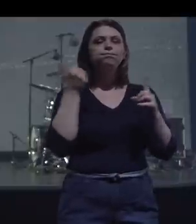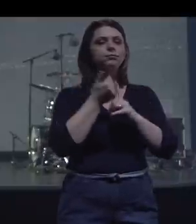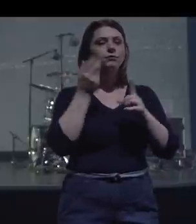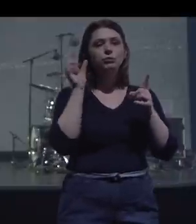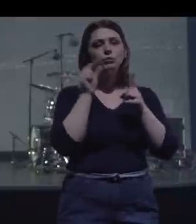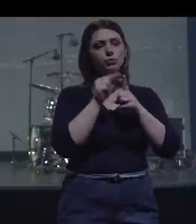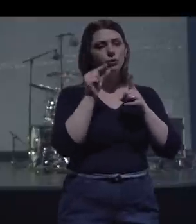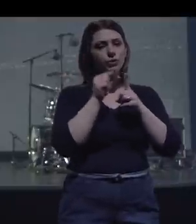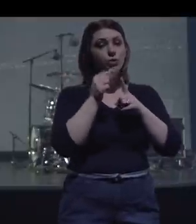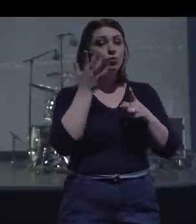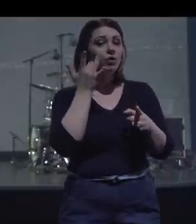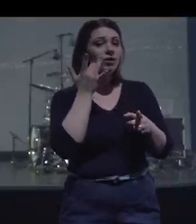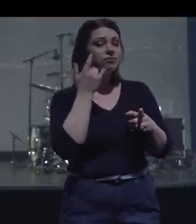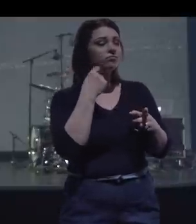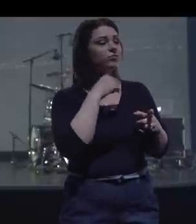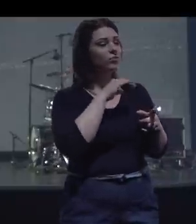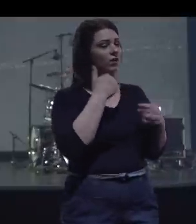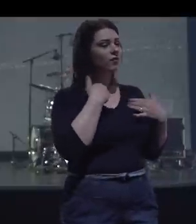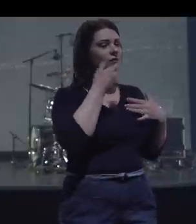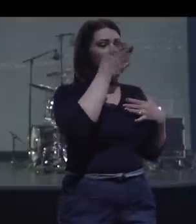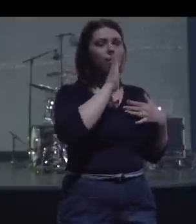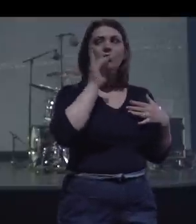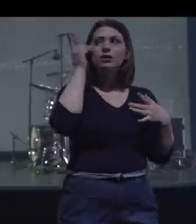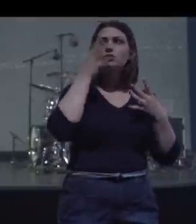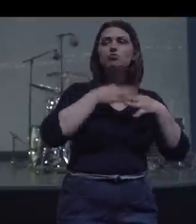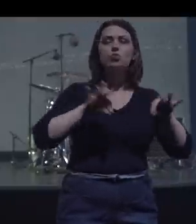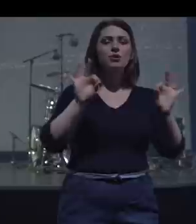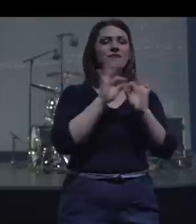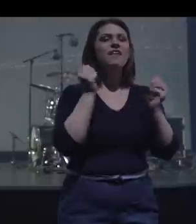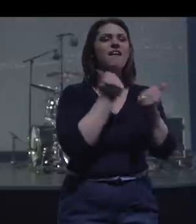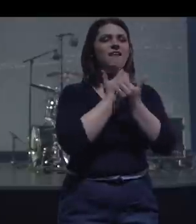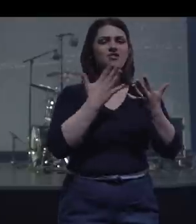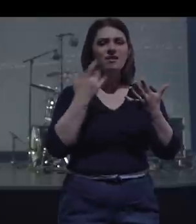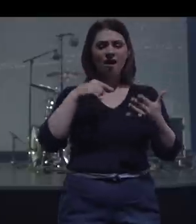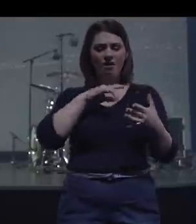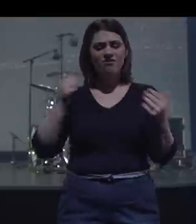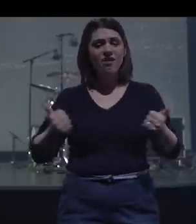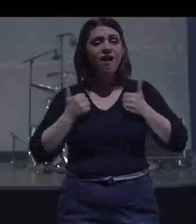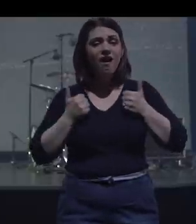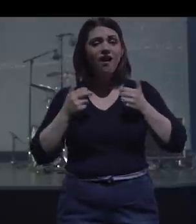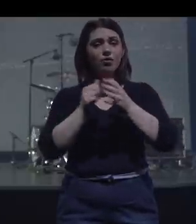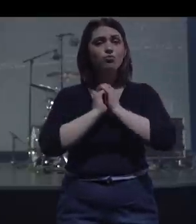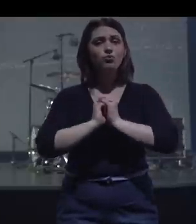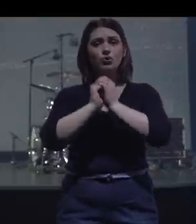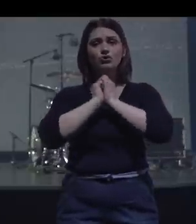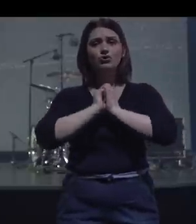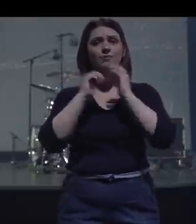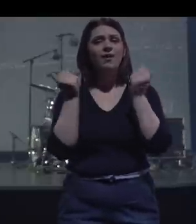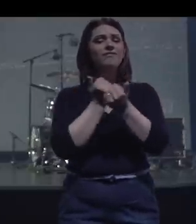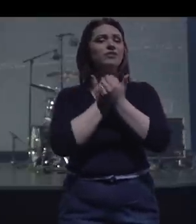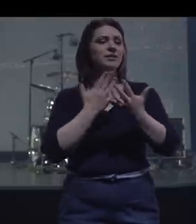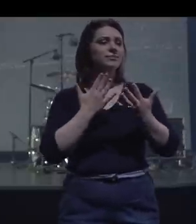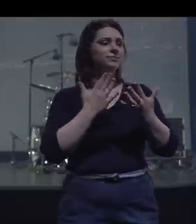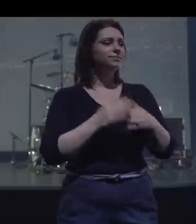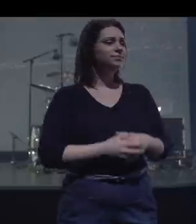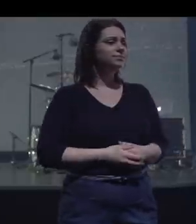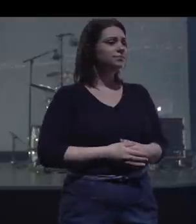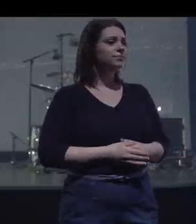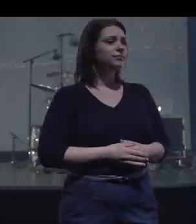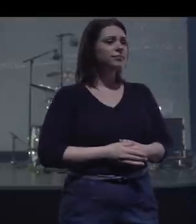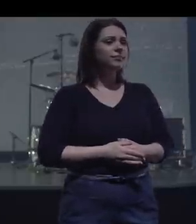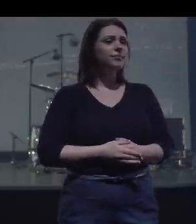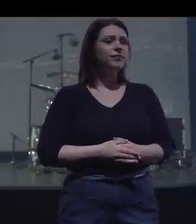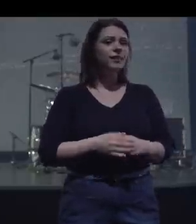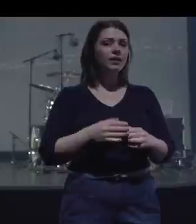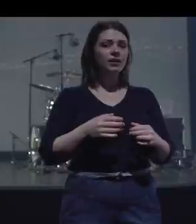God who is worthy of everything. He's worthy of our life. He's worthy of our worship. But on the flip side of that is a truth that